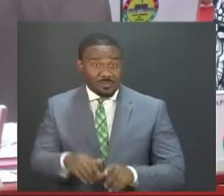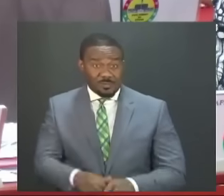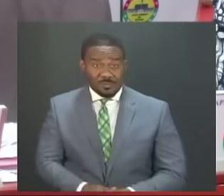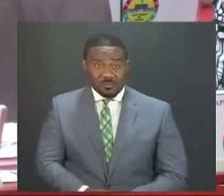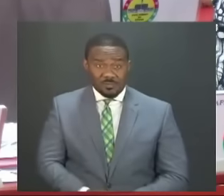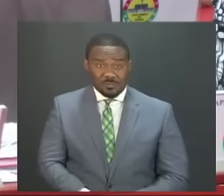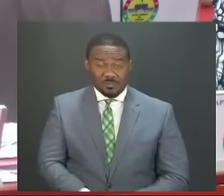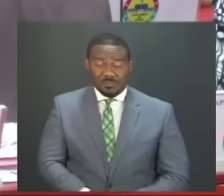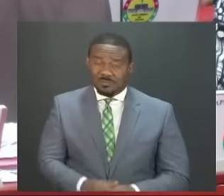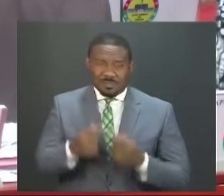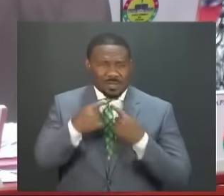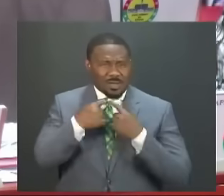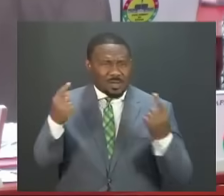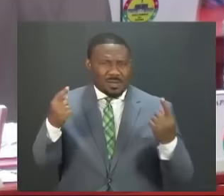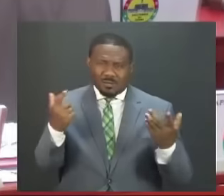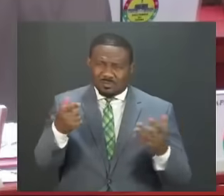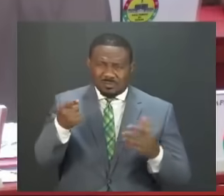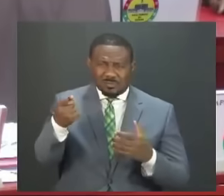is being announced seeks to fail.